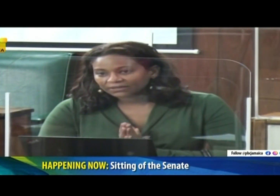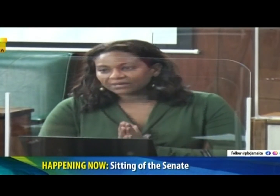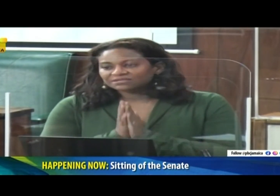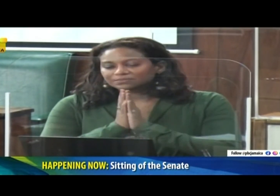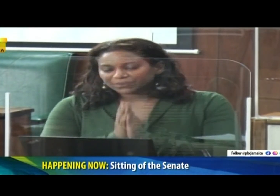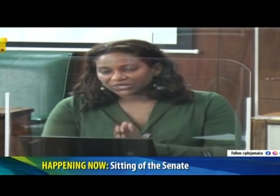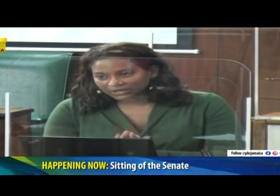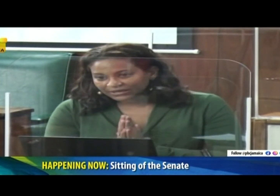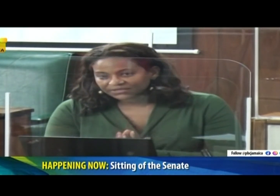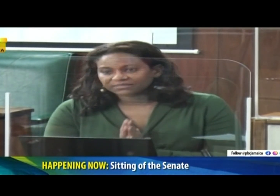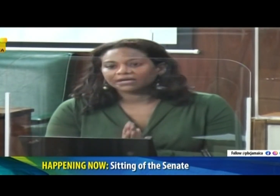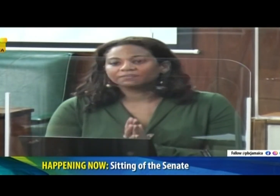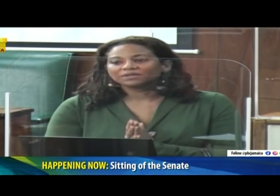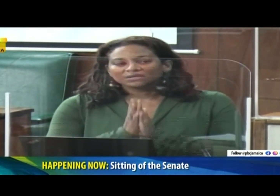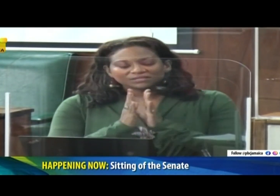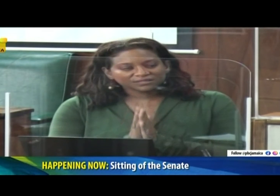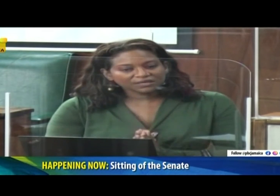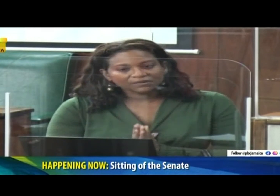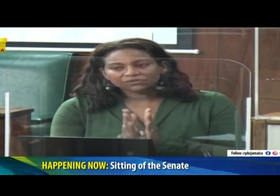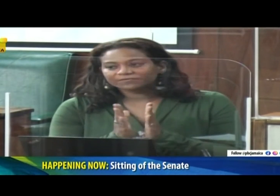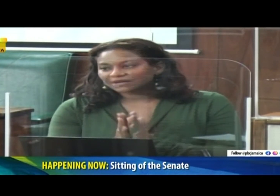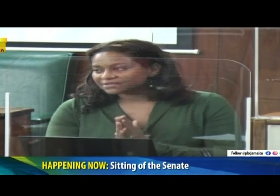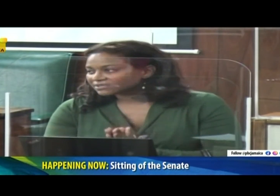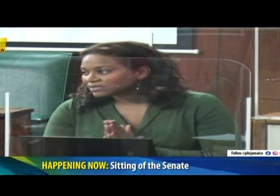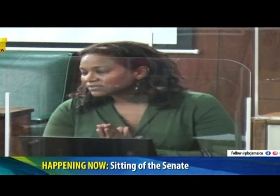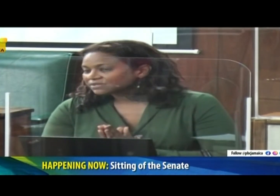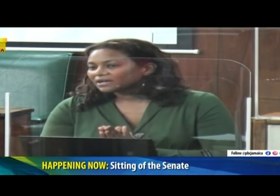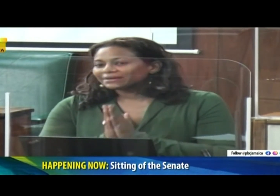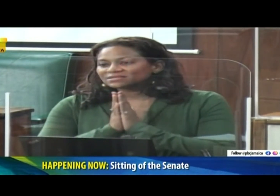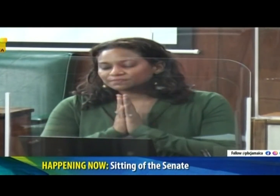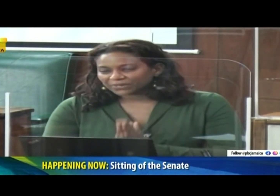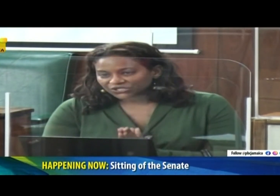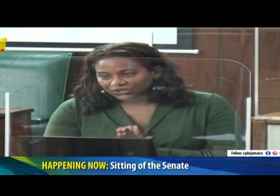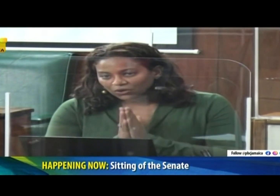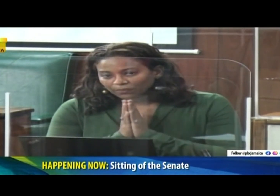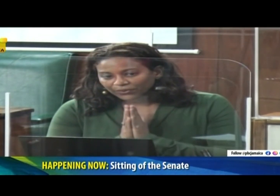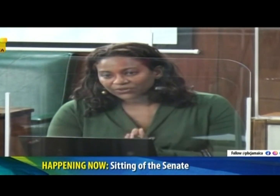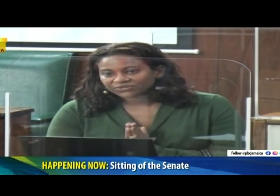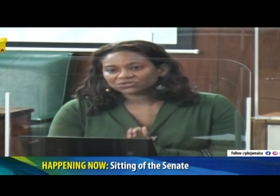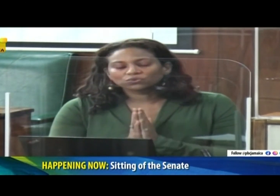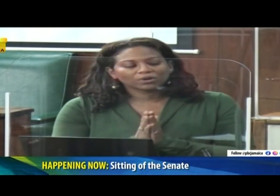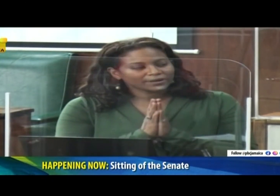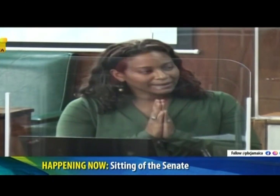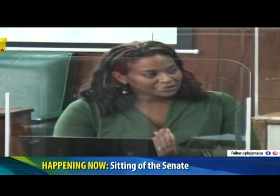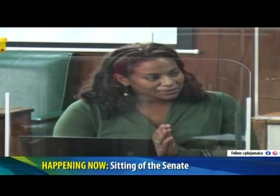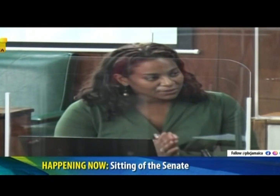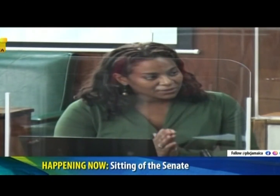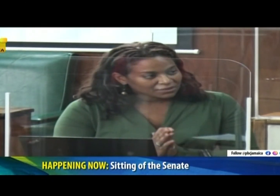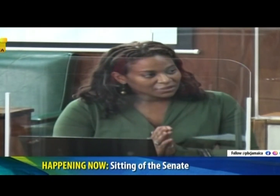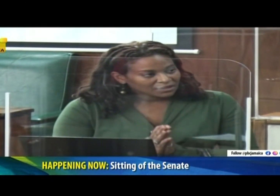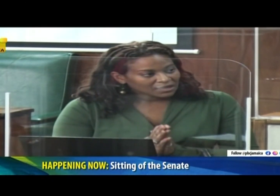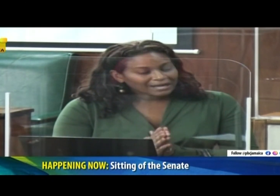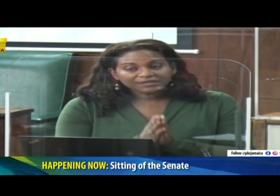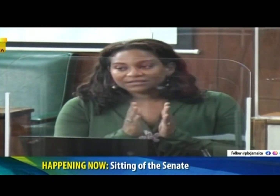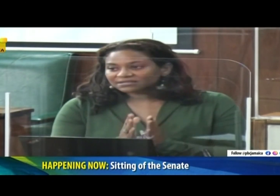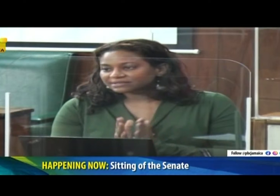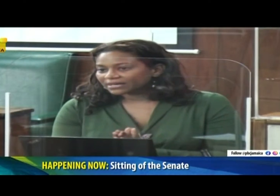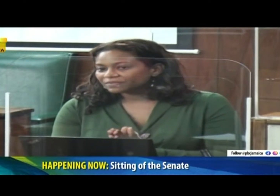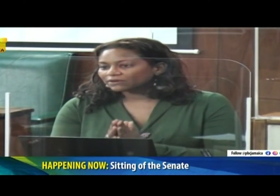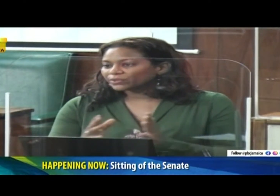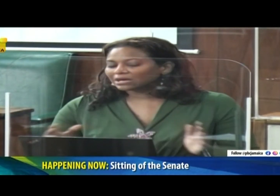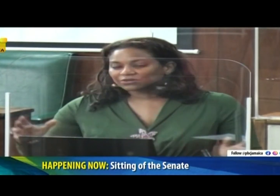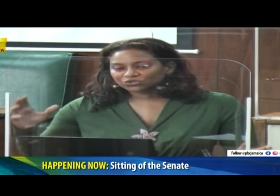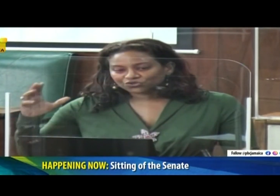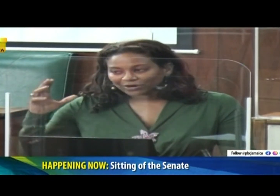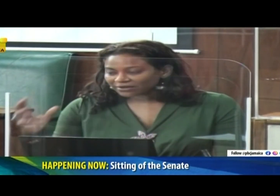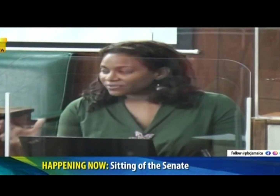specifically, especially at this time, seek to vaccinate, especially our persons who are elderly. At this time that